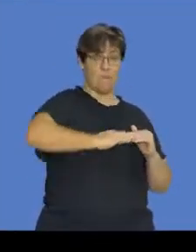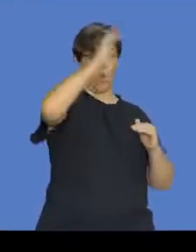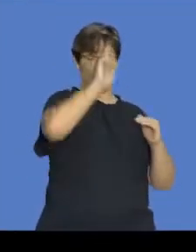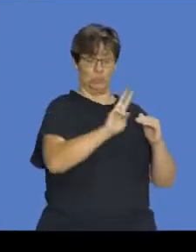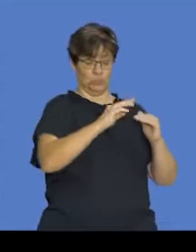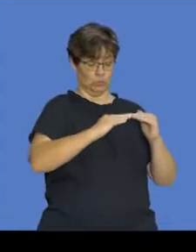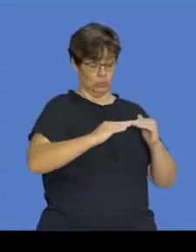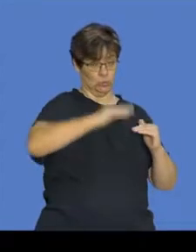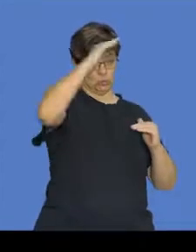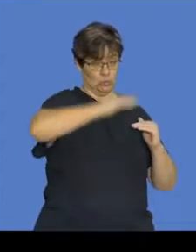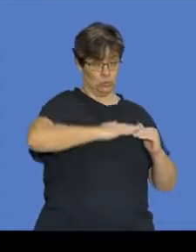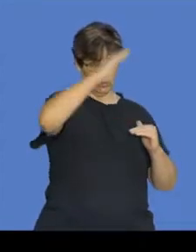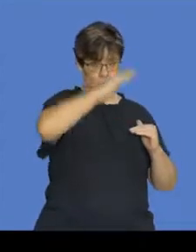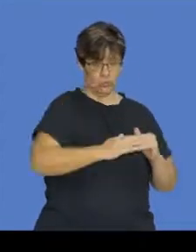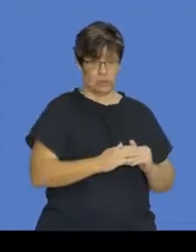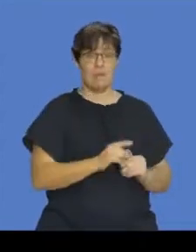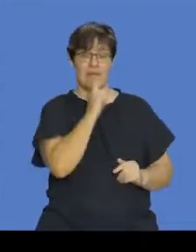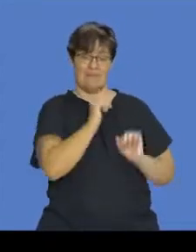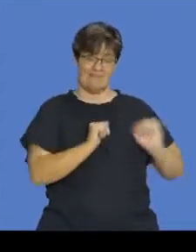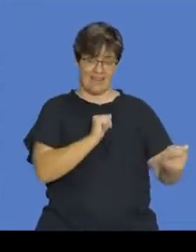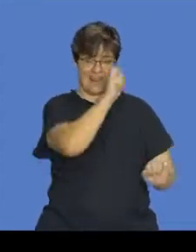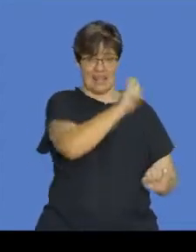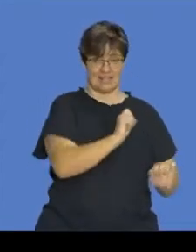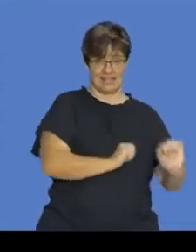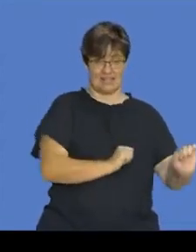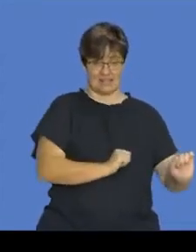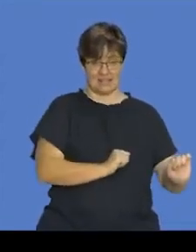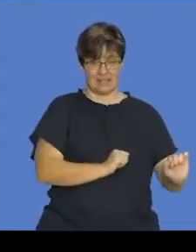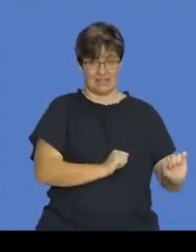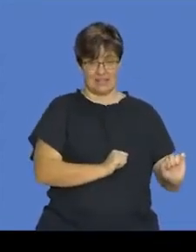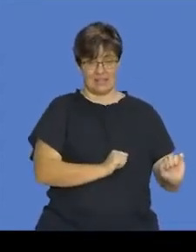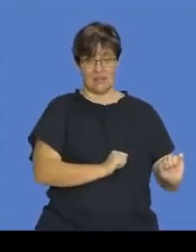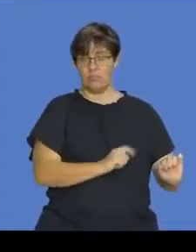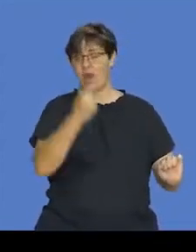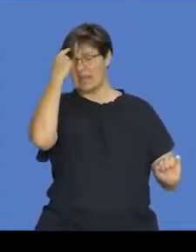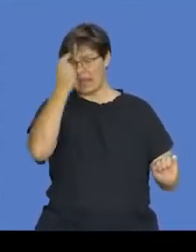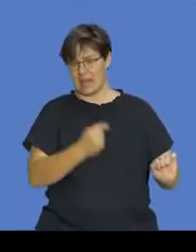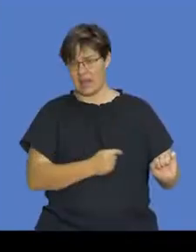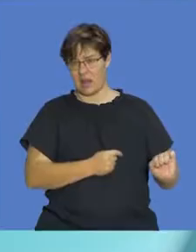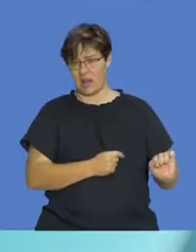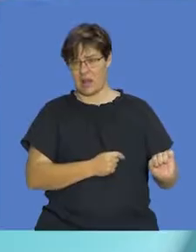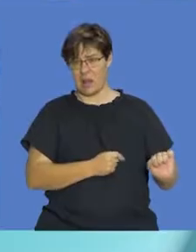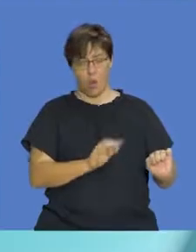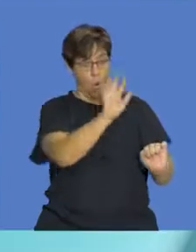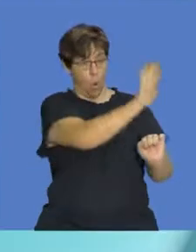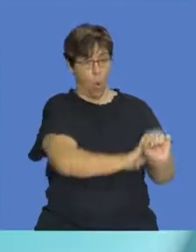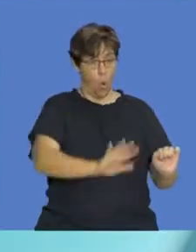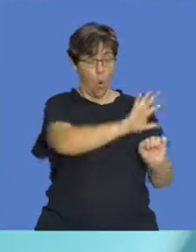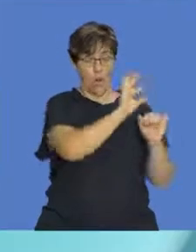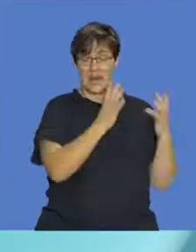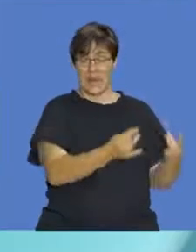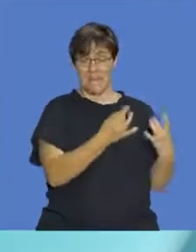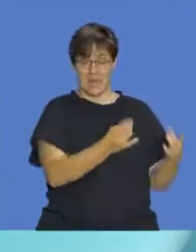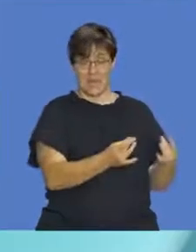These belong to set X. So when we think about this, not all the numbers